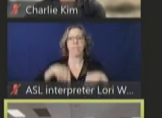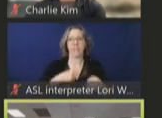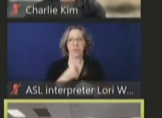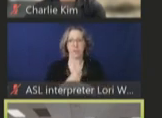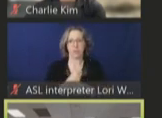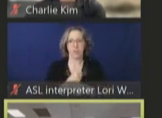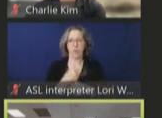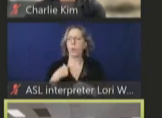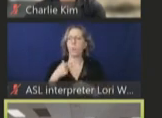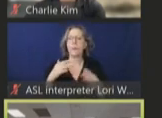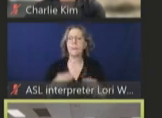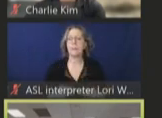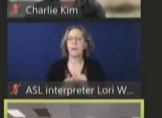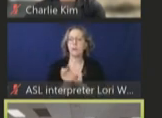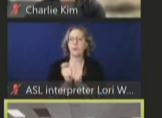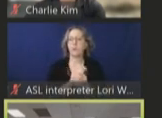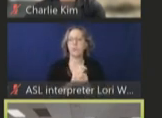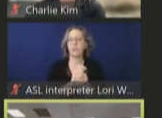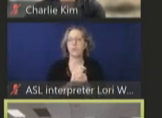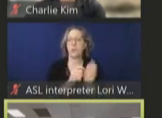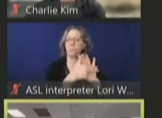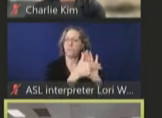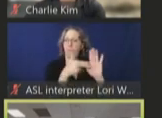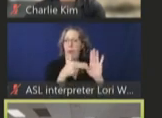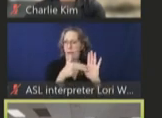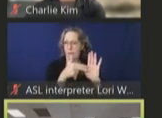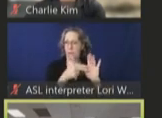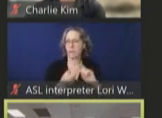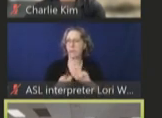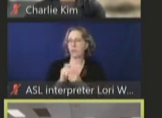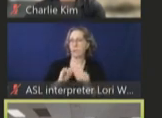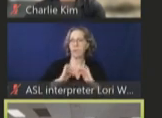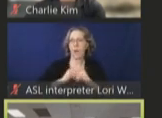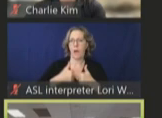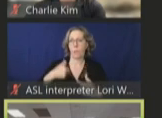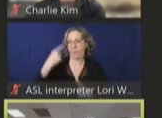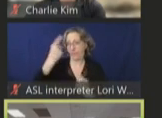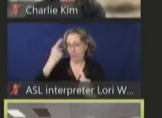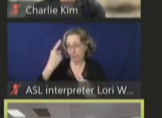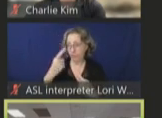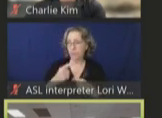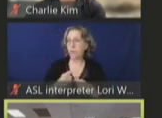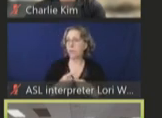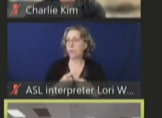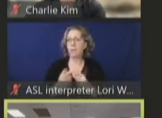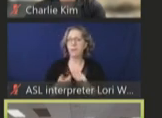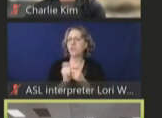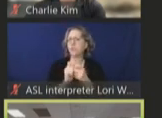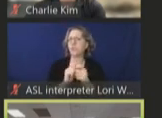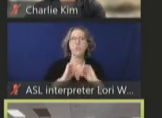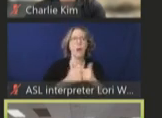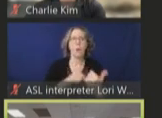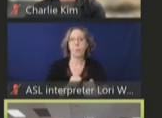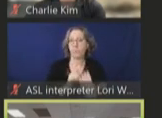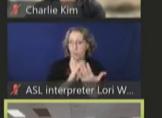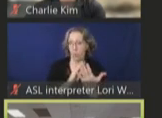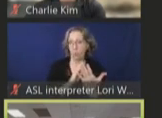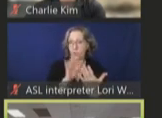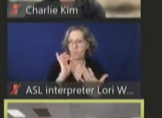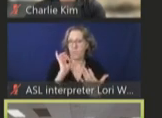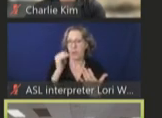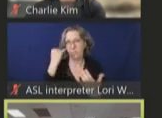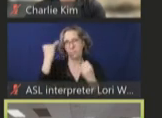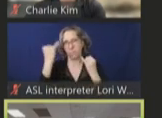switch our branding, thinking, and the way we approach way that we approach the same night to